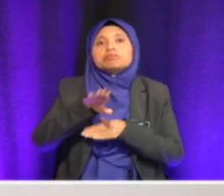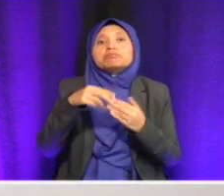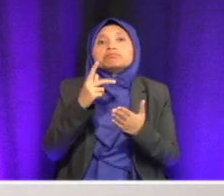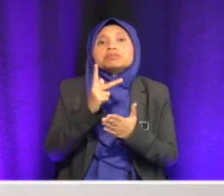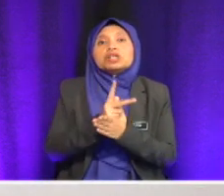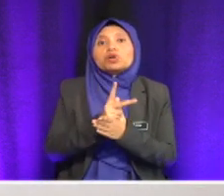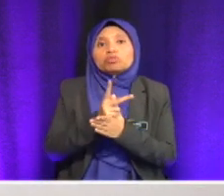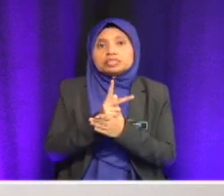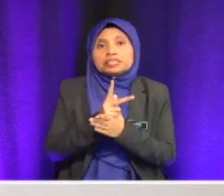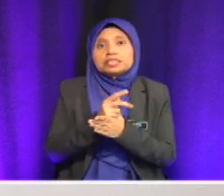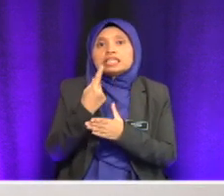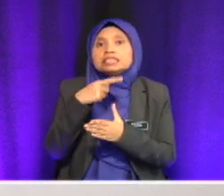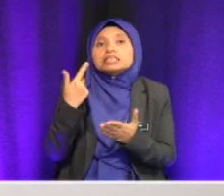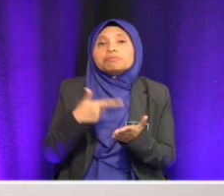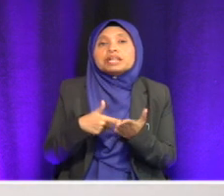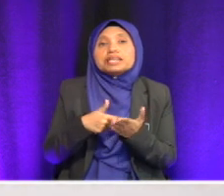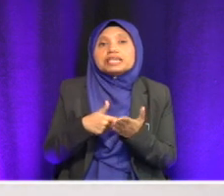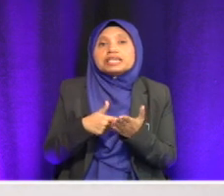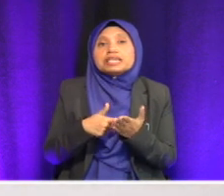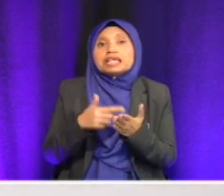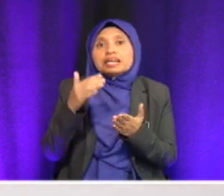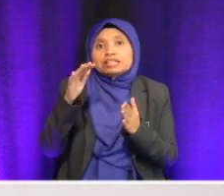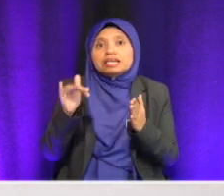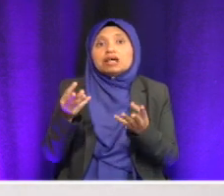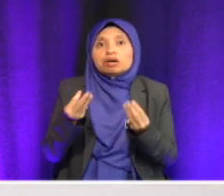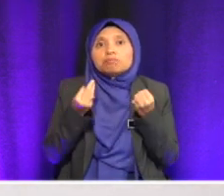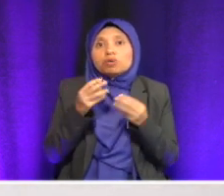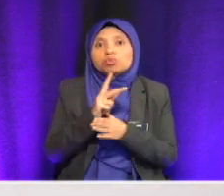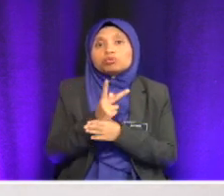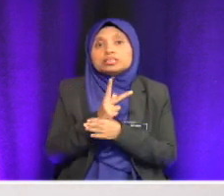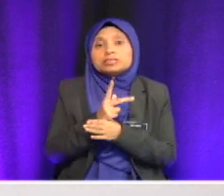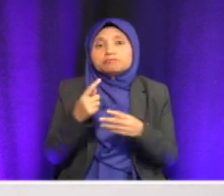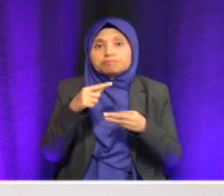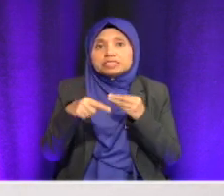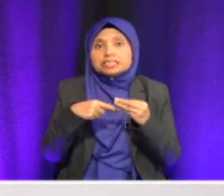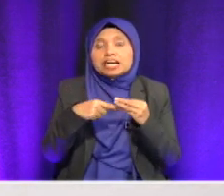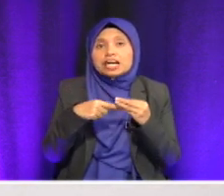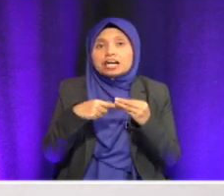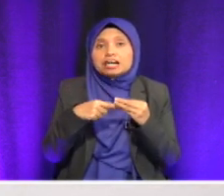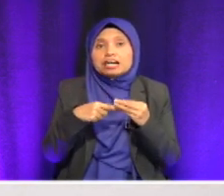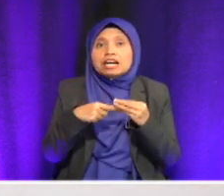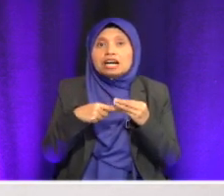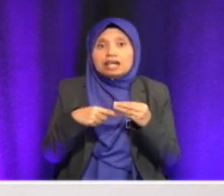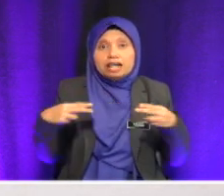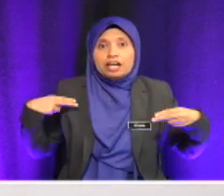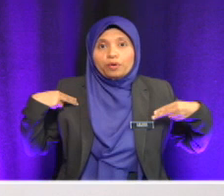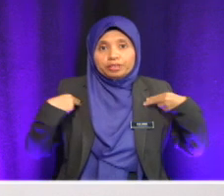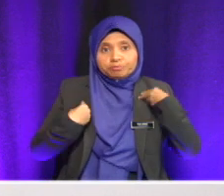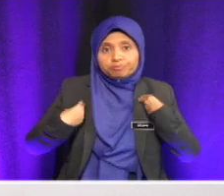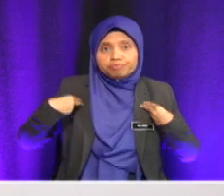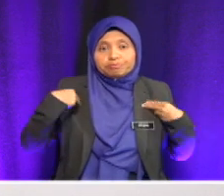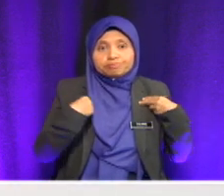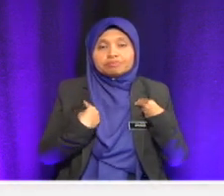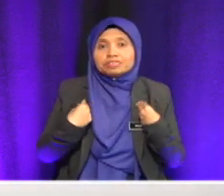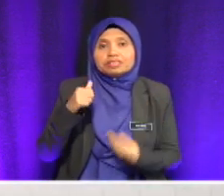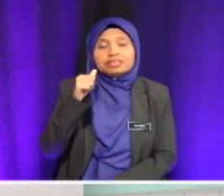the next amazing facts about animals? This is getting interesting. Who would like to share next? Ahna